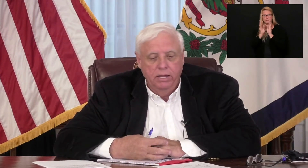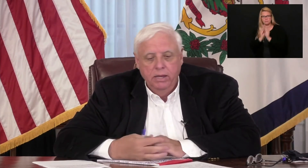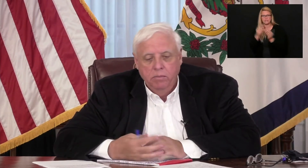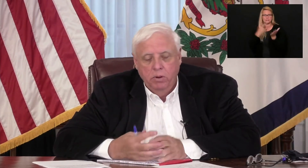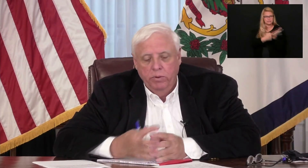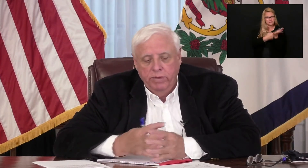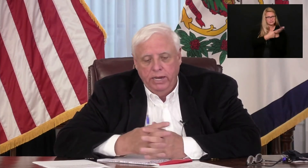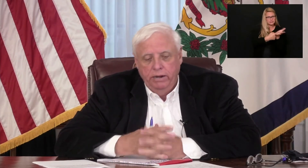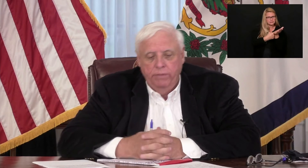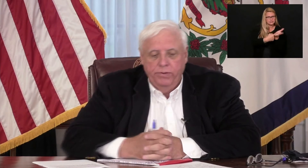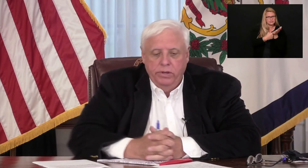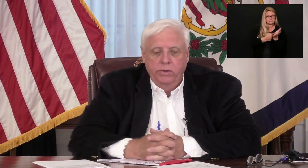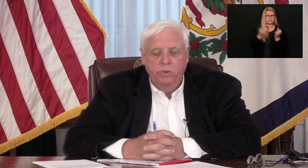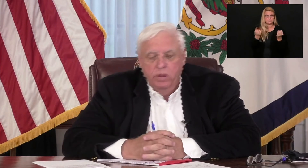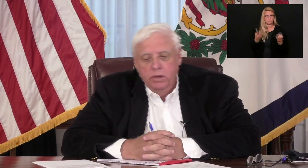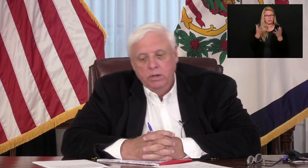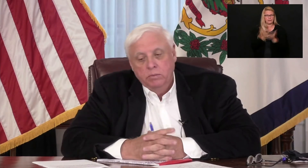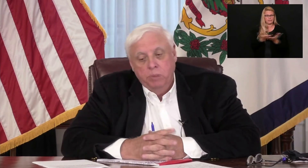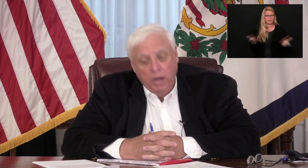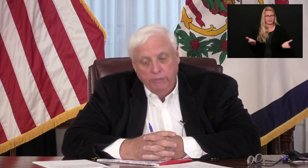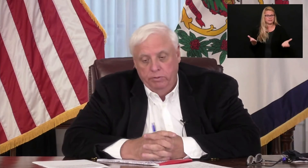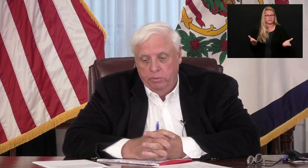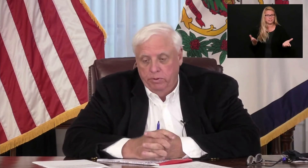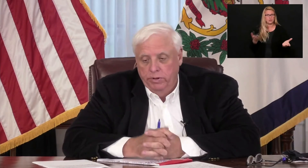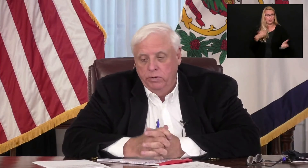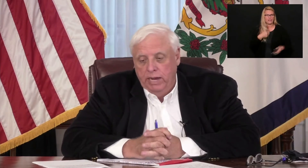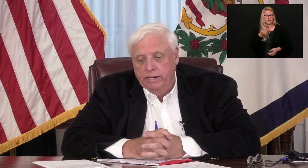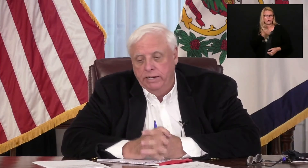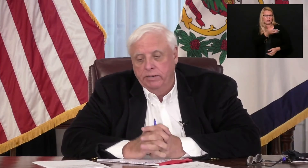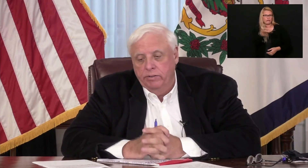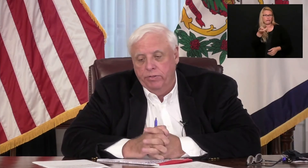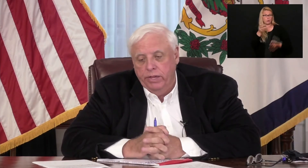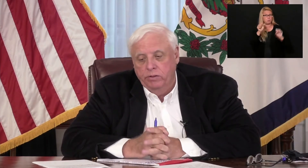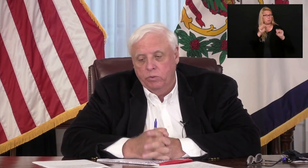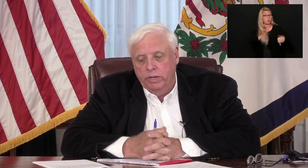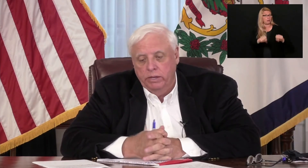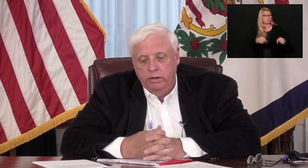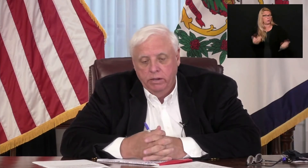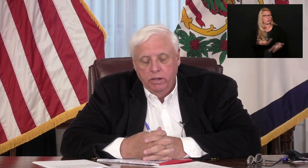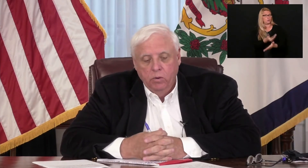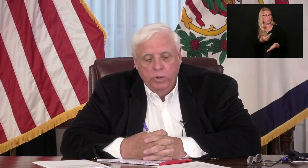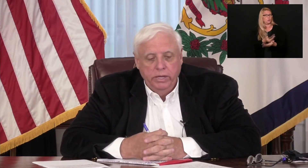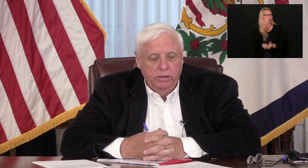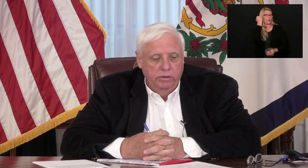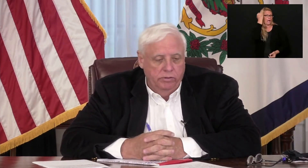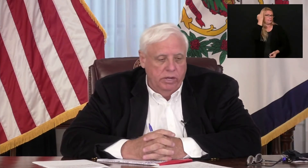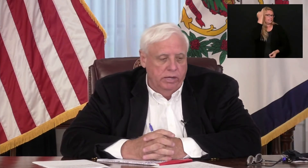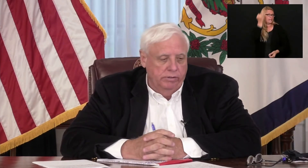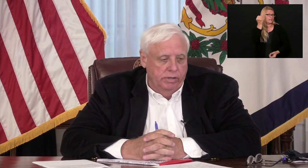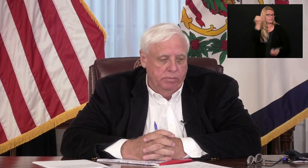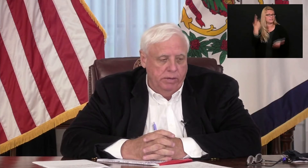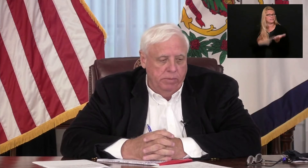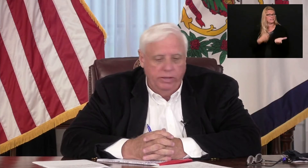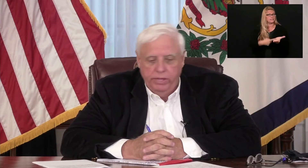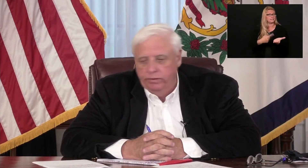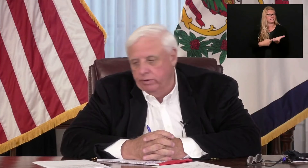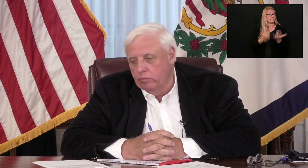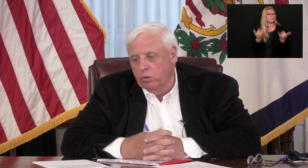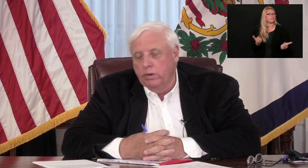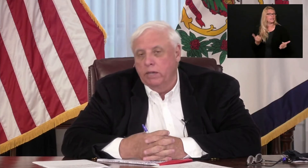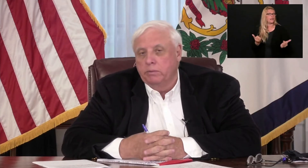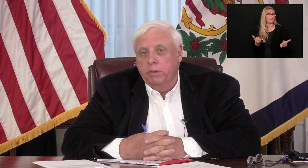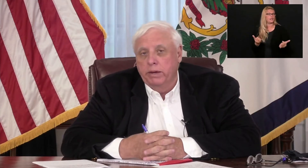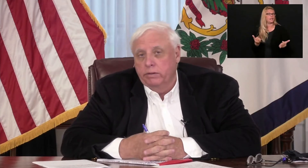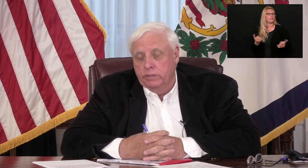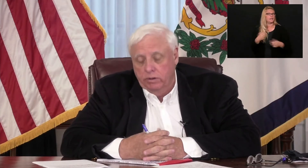try, but we've got a few possible new ideas and things we can discuss and make things just